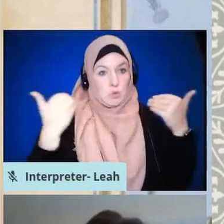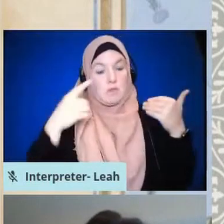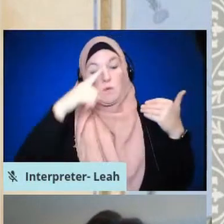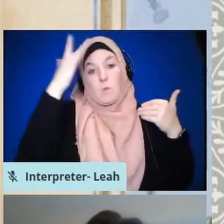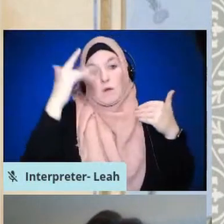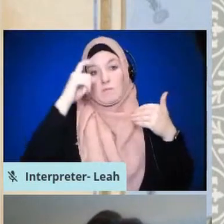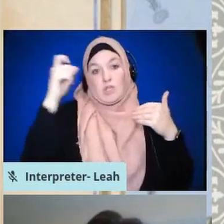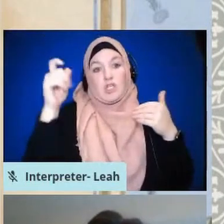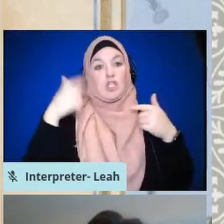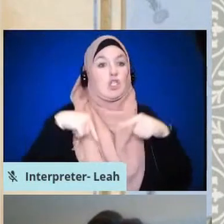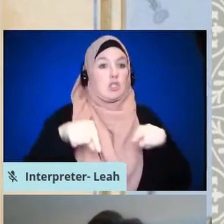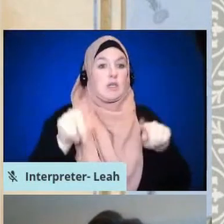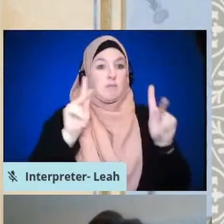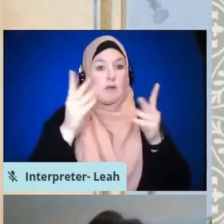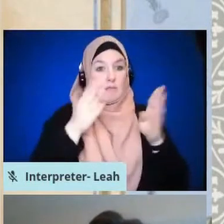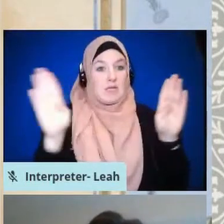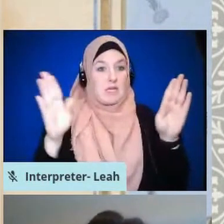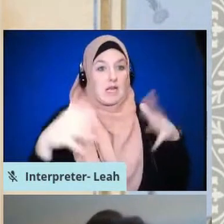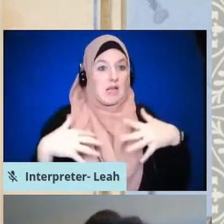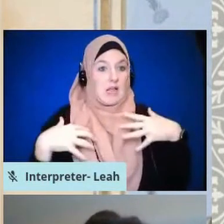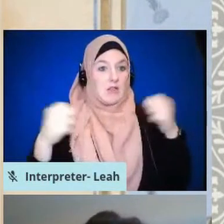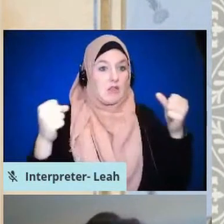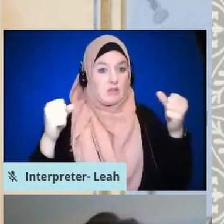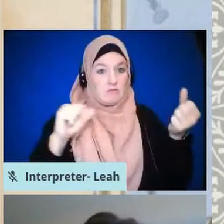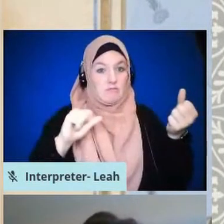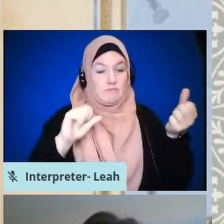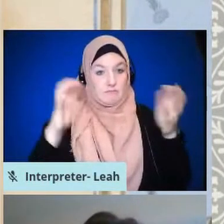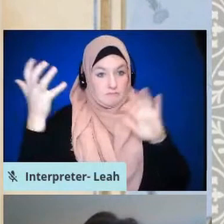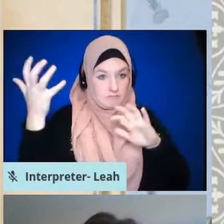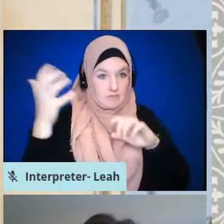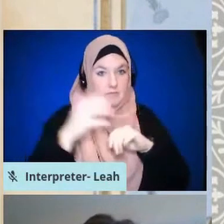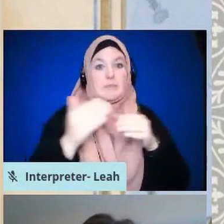the current public health crisis. Next slide.